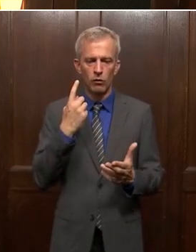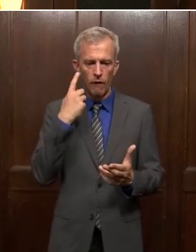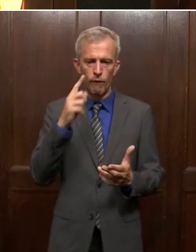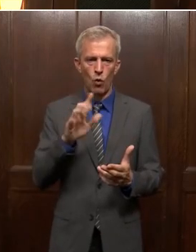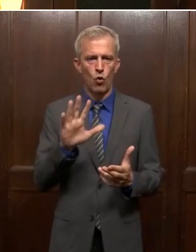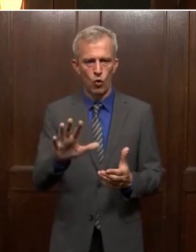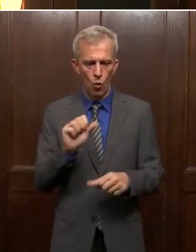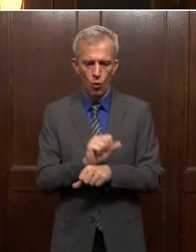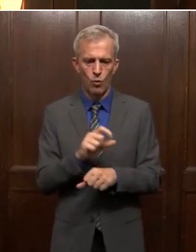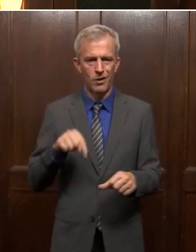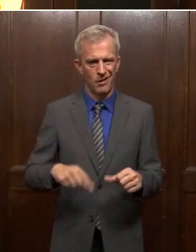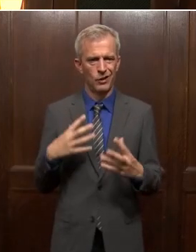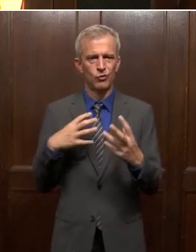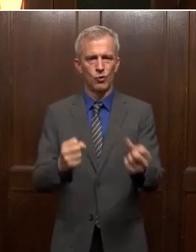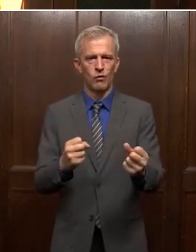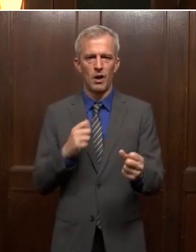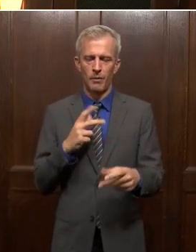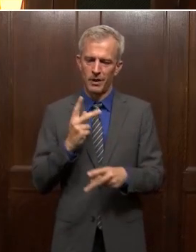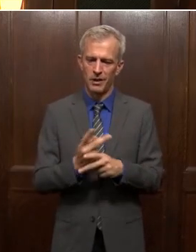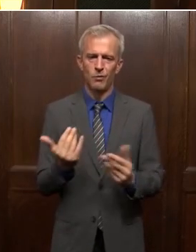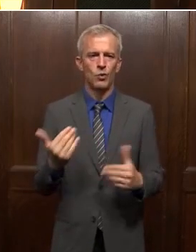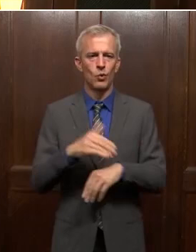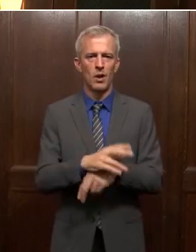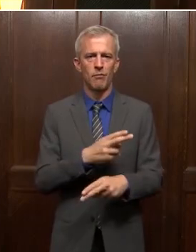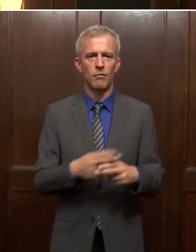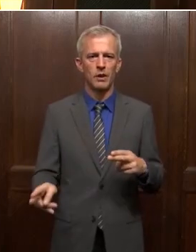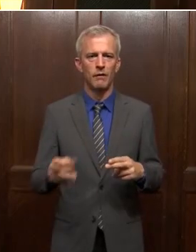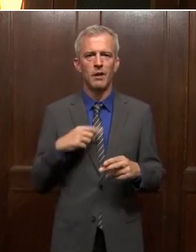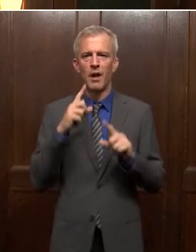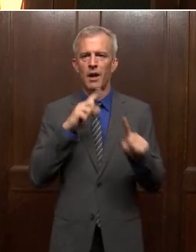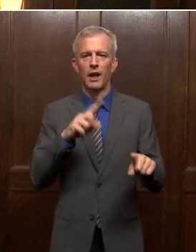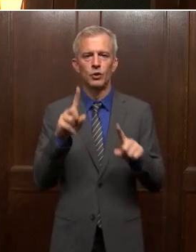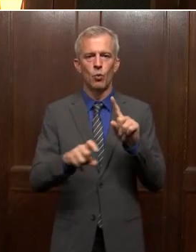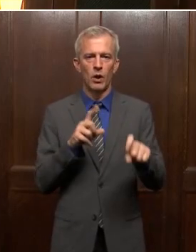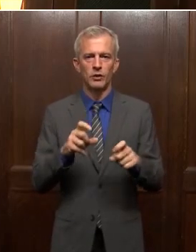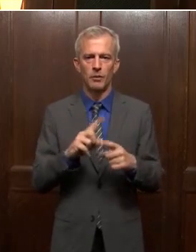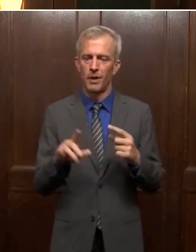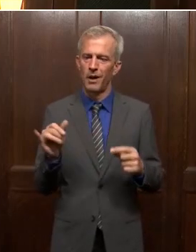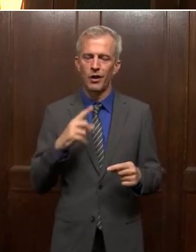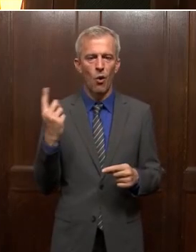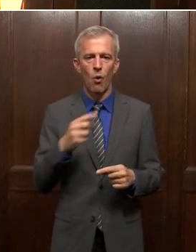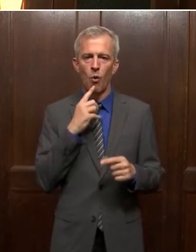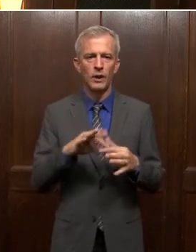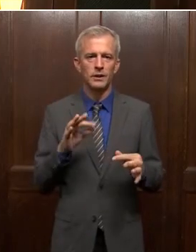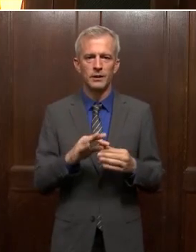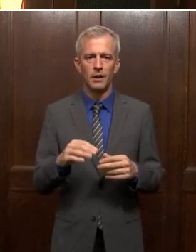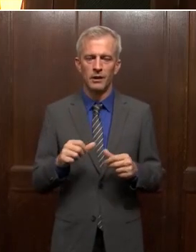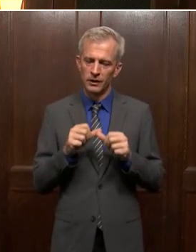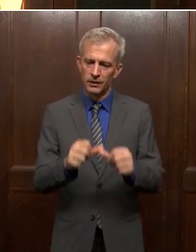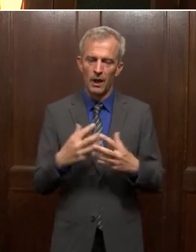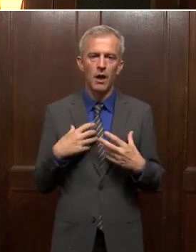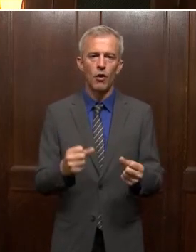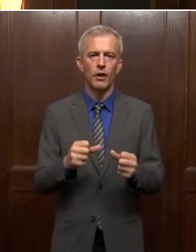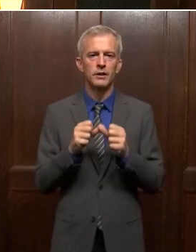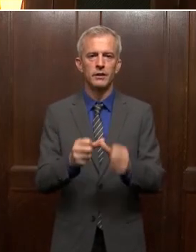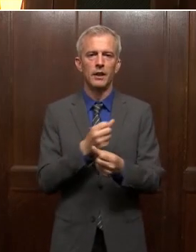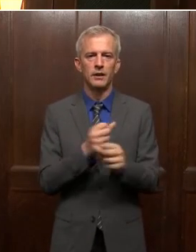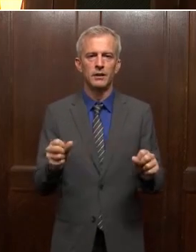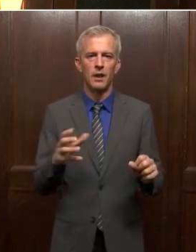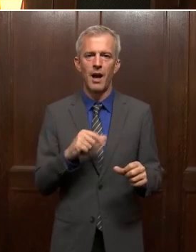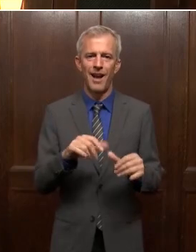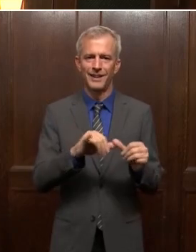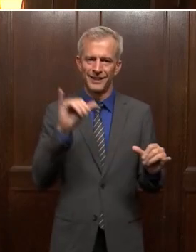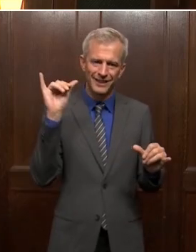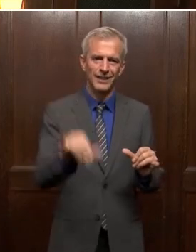recovery. So I'm going to keep tonight brief and answer questions. But as I always say, stay healthy, stay safe, and